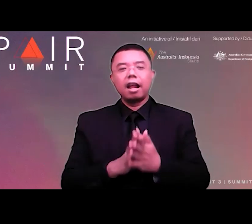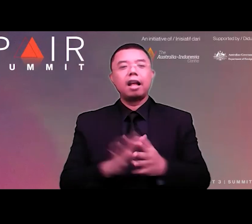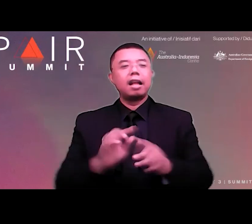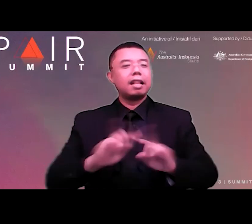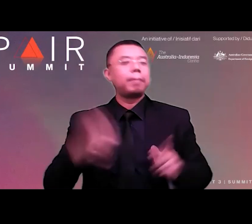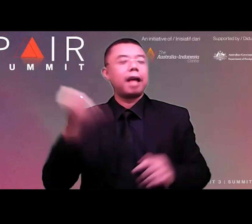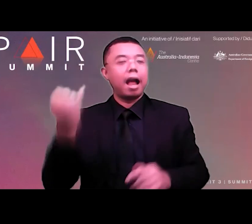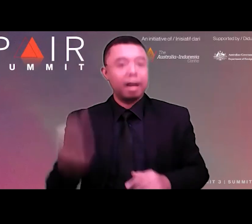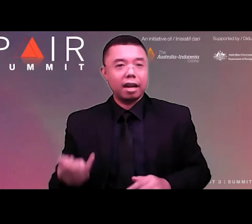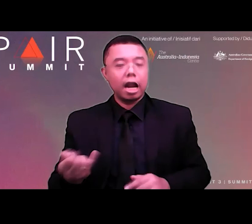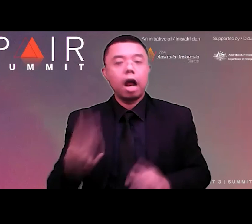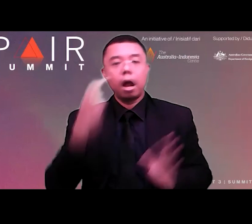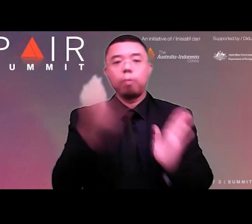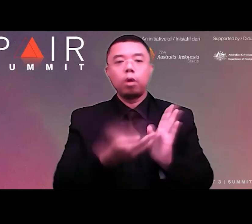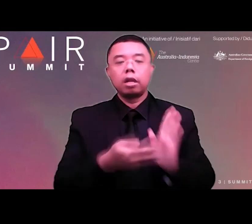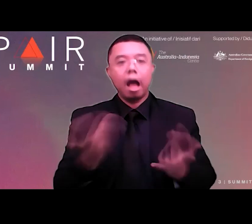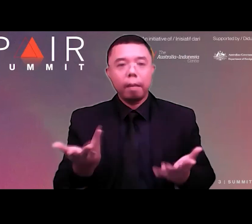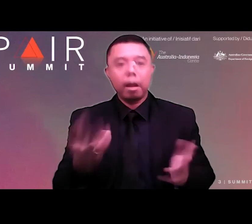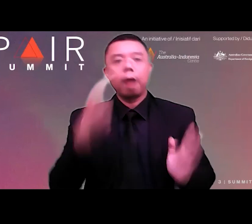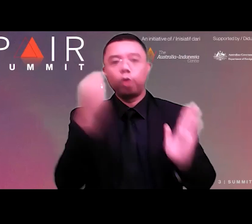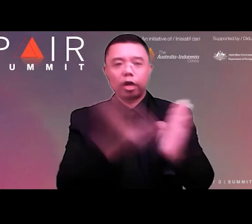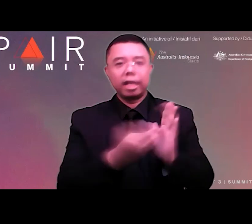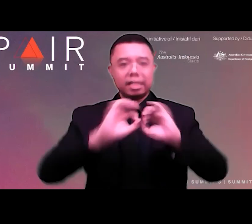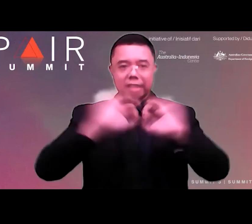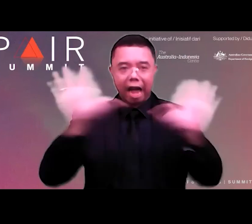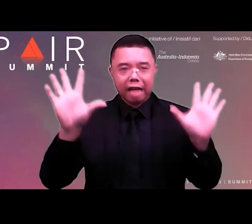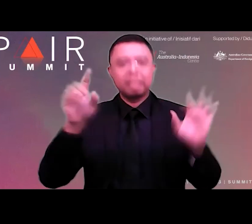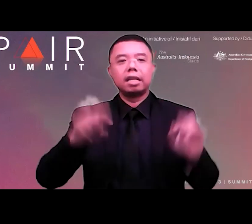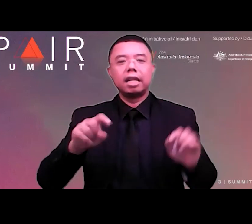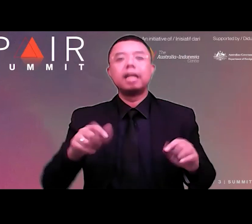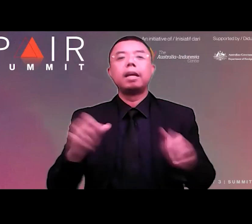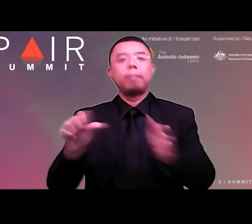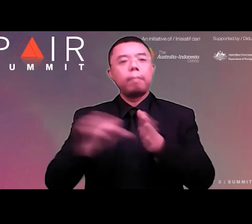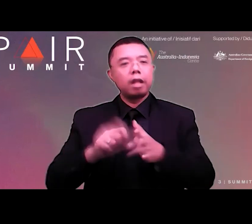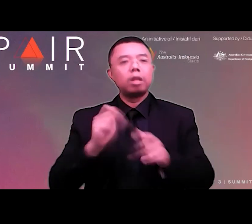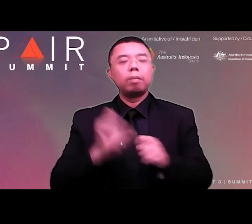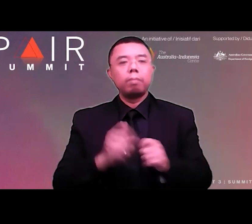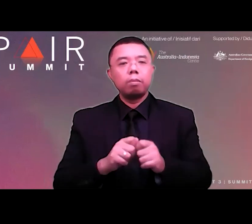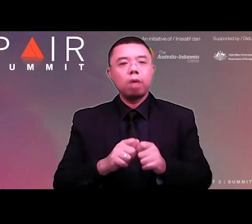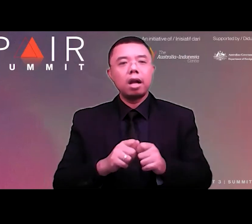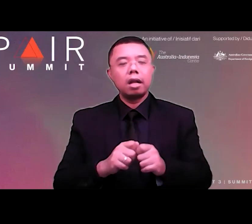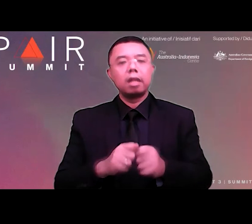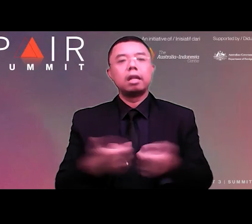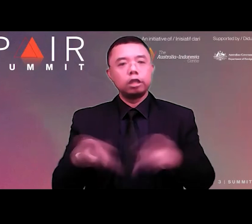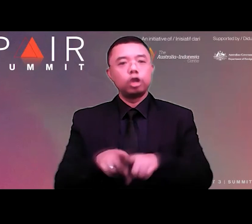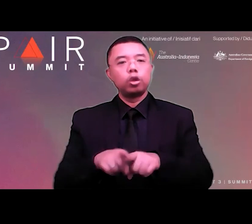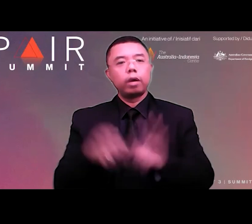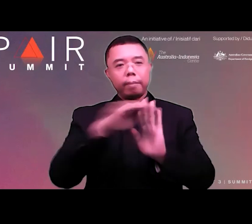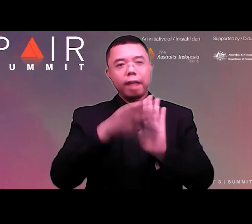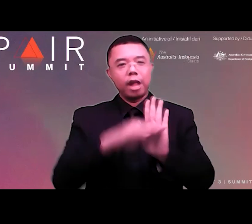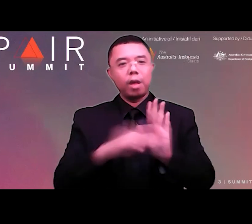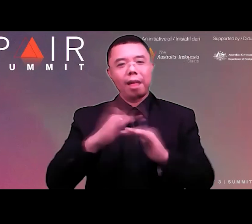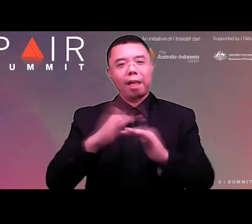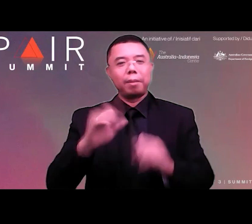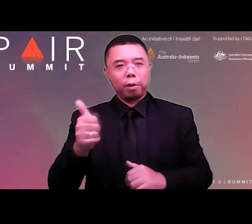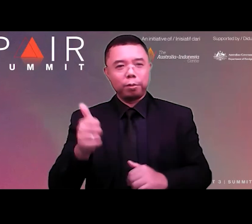And this really does help align policy more effectively. And third point, I think, is that it